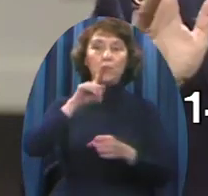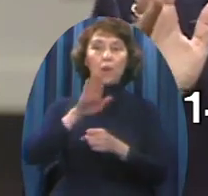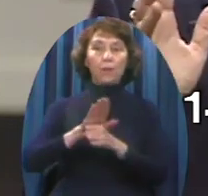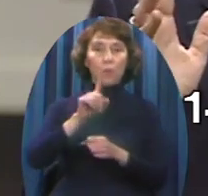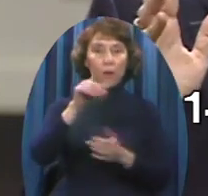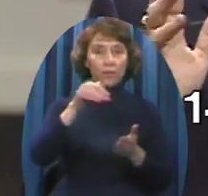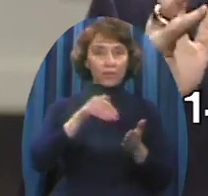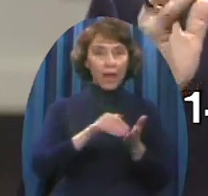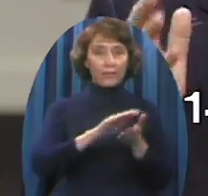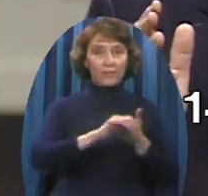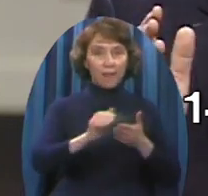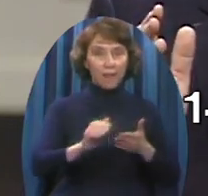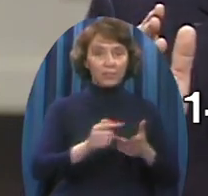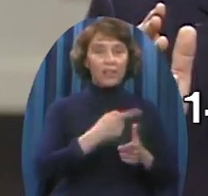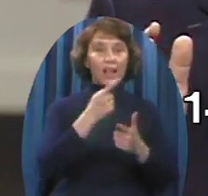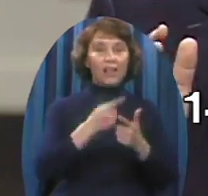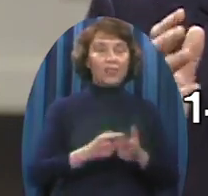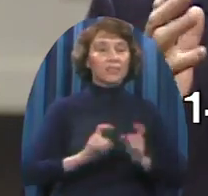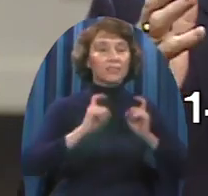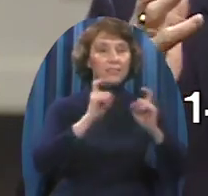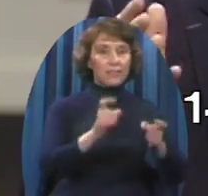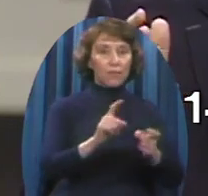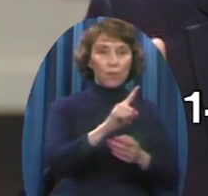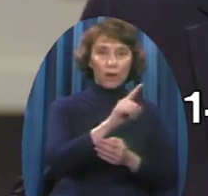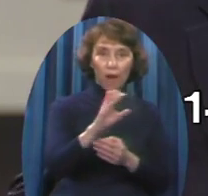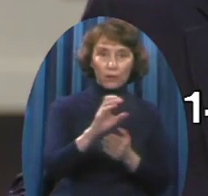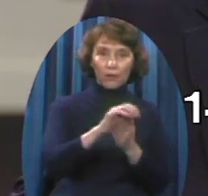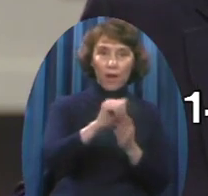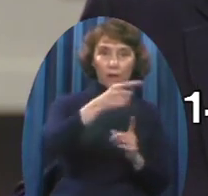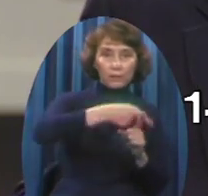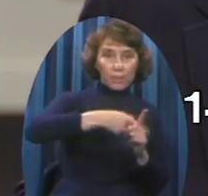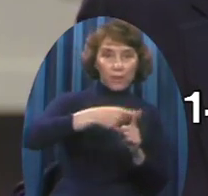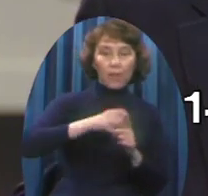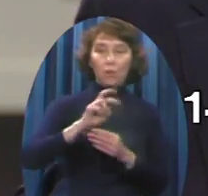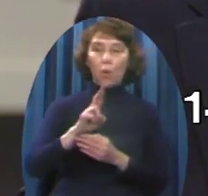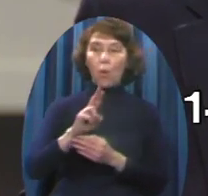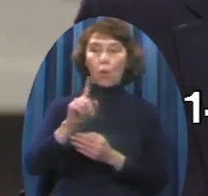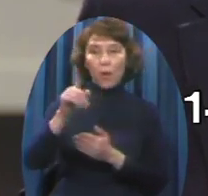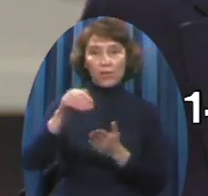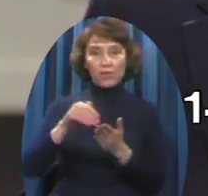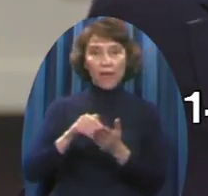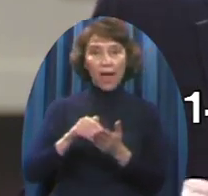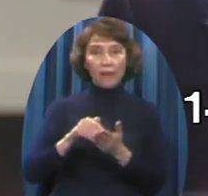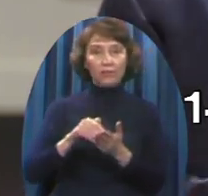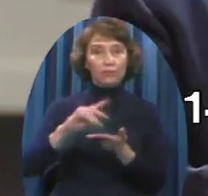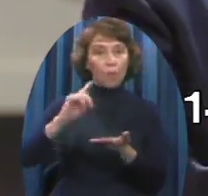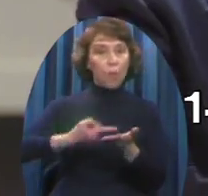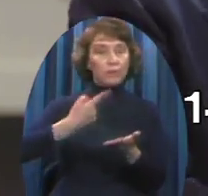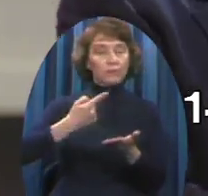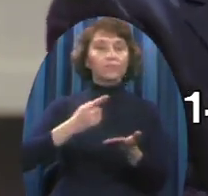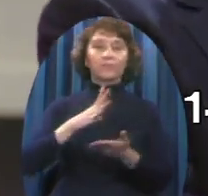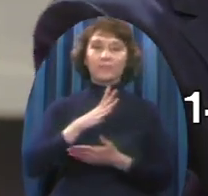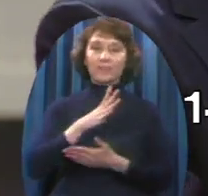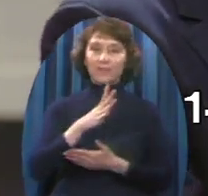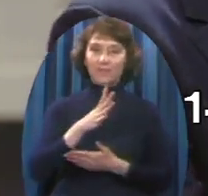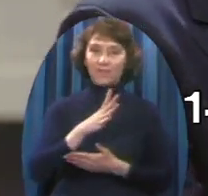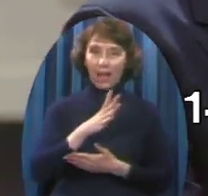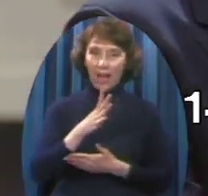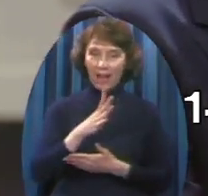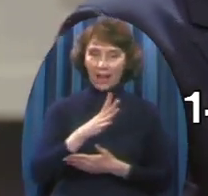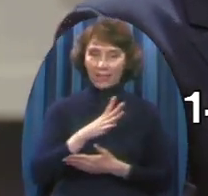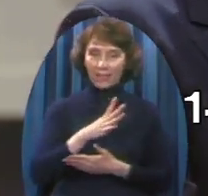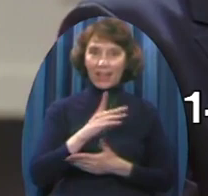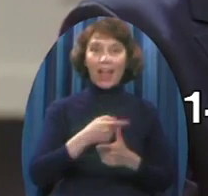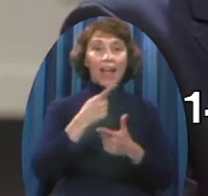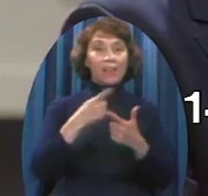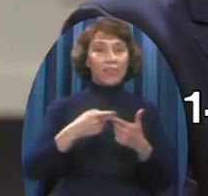give it any way you want, $100 a month for 10 months or all at once, however. Immediately, I will inform the Thomas Nelson Company